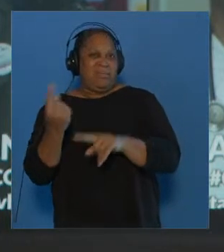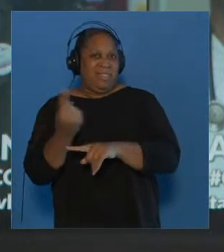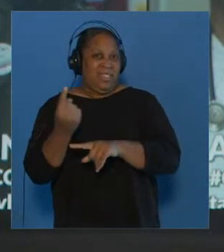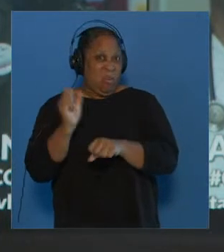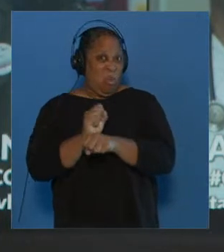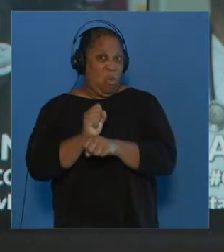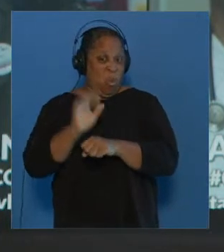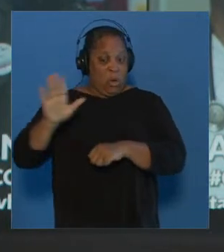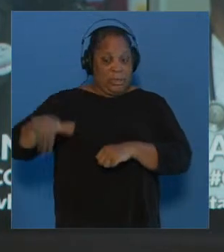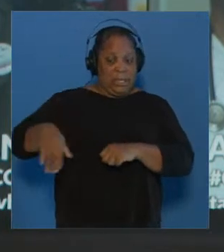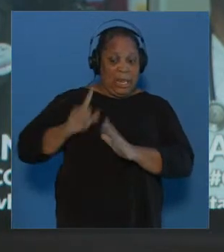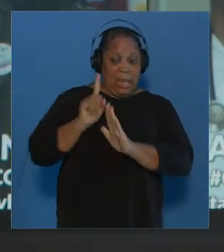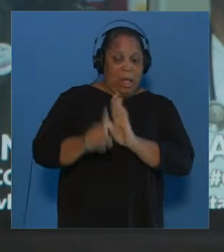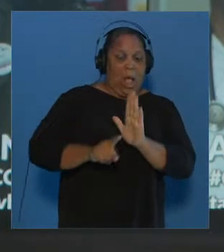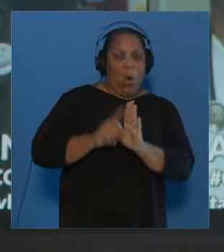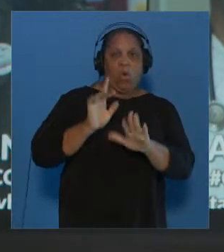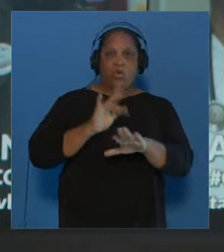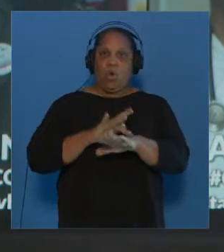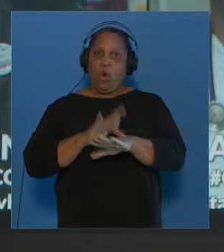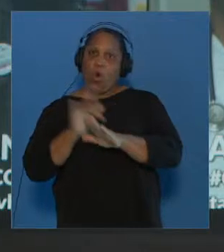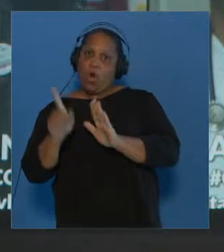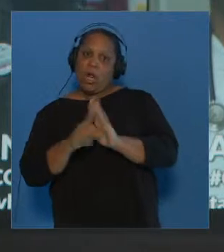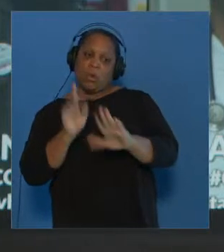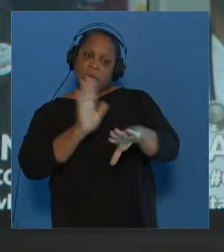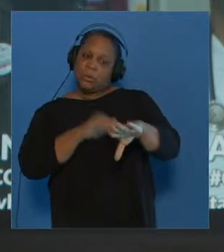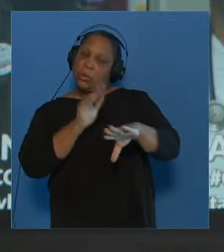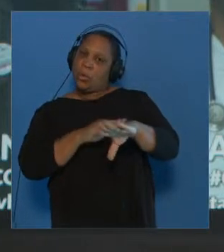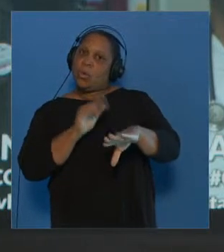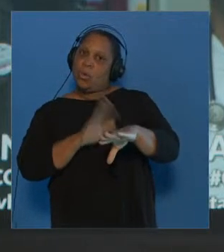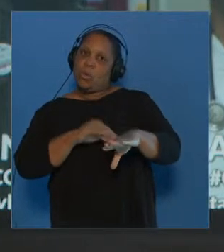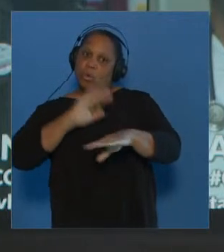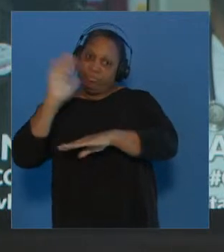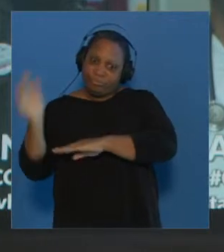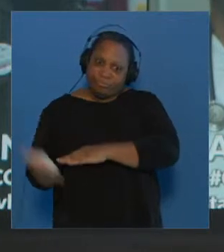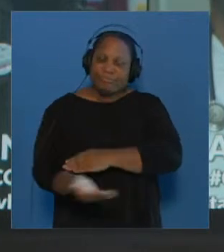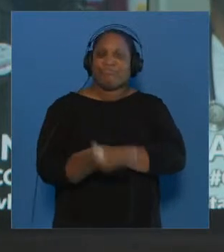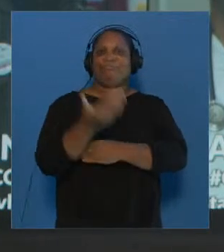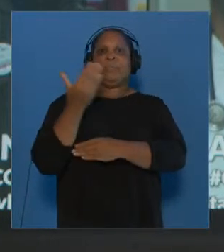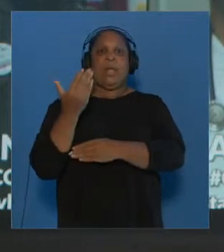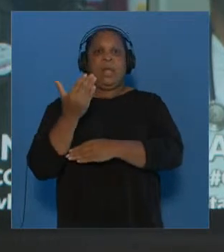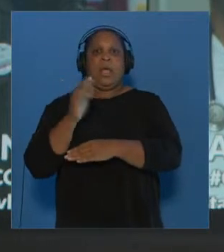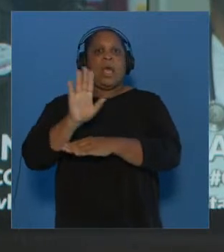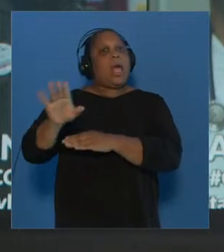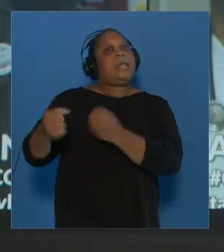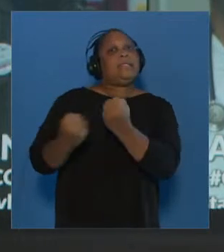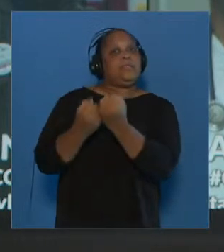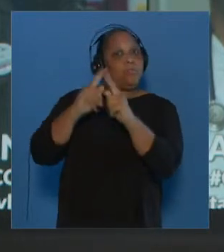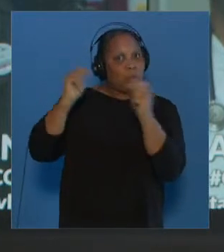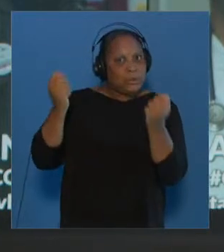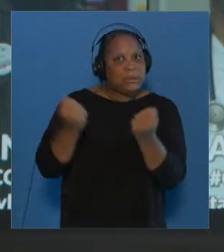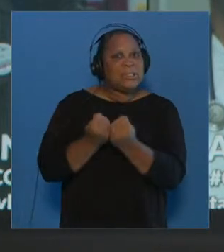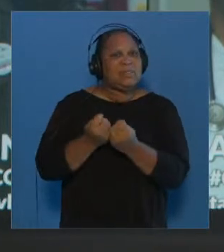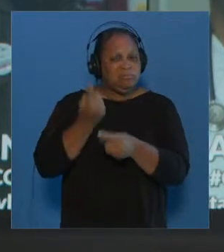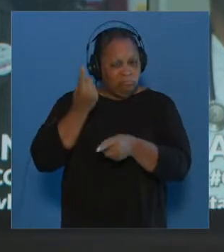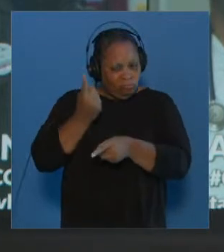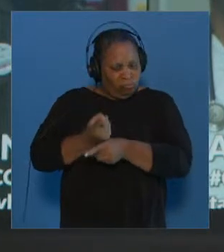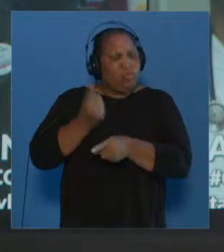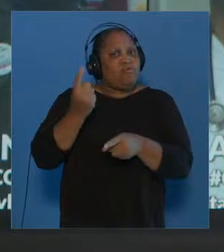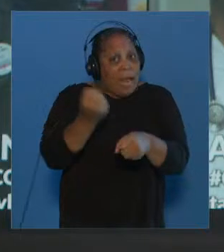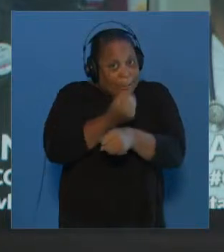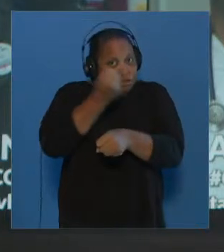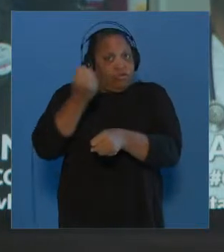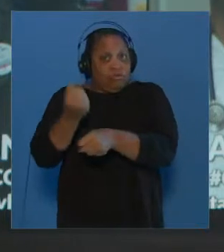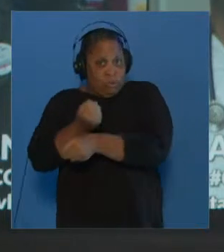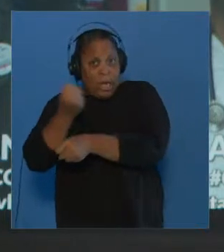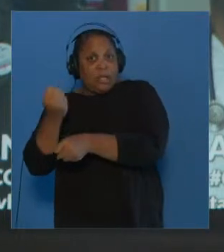late hours, for someone who works early hours, for someone who's on call throughout time, and his supporting team, I think that it is the right strategy for the